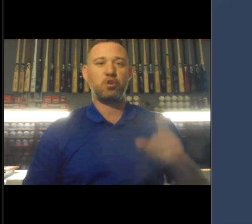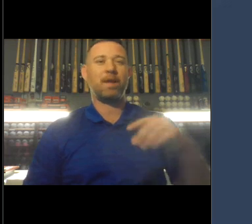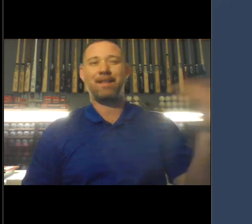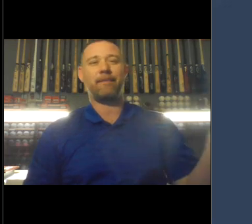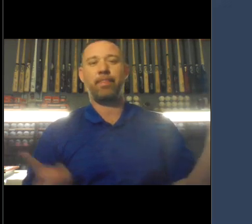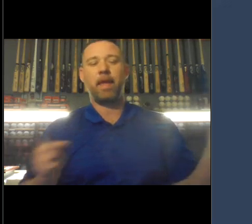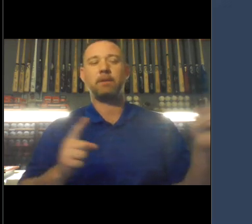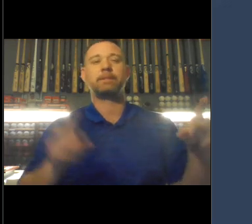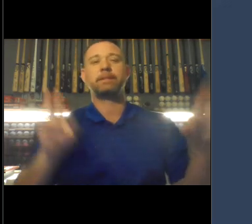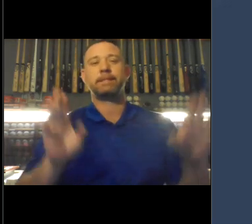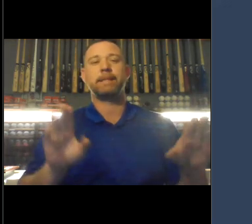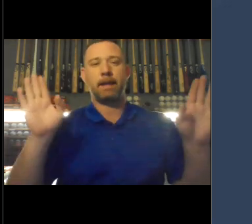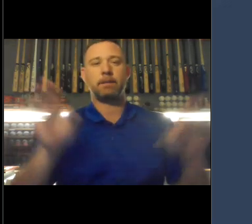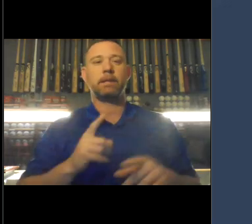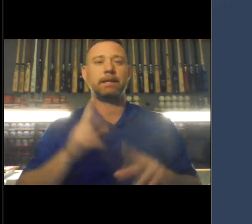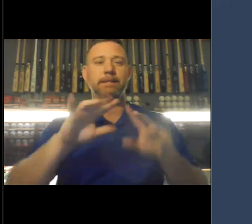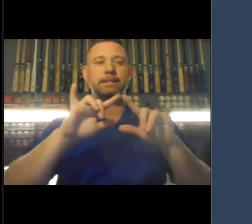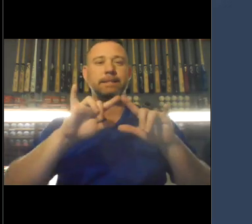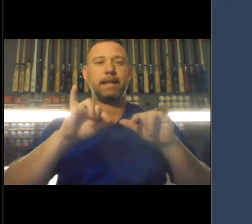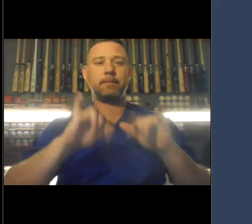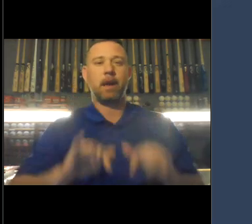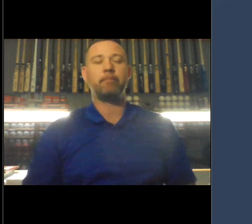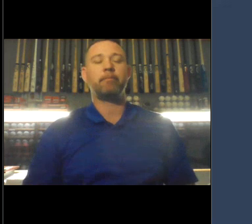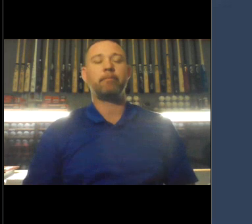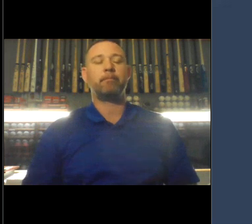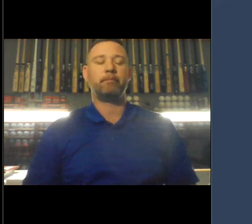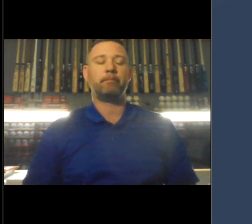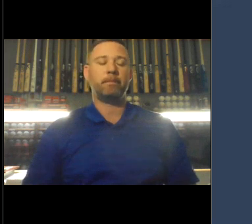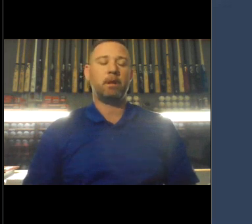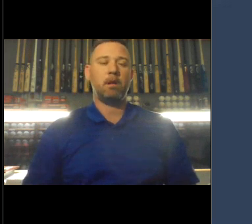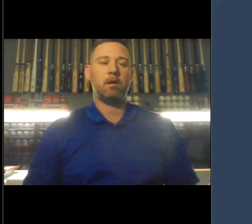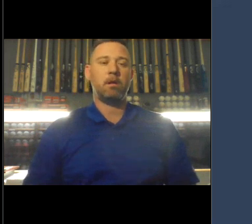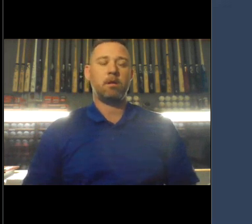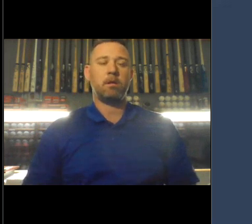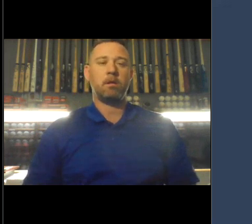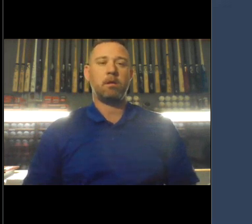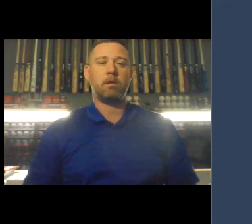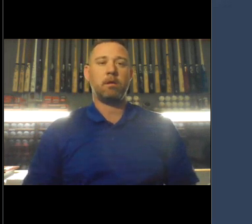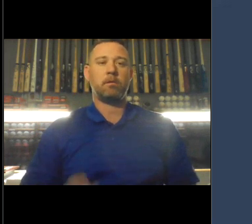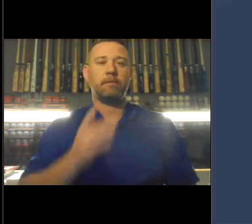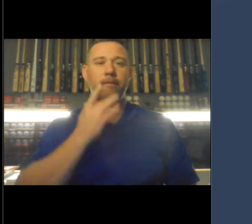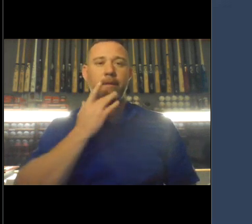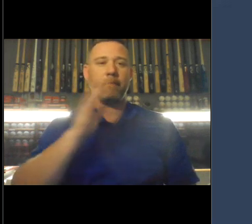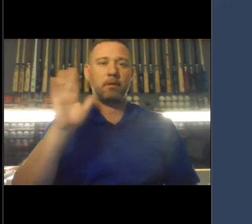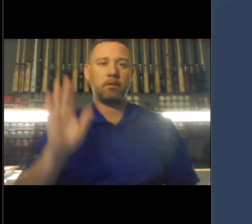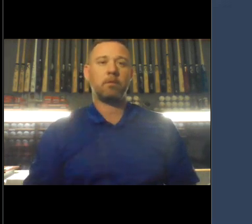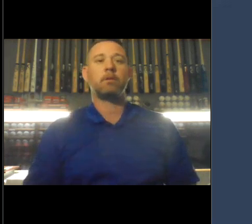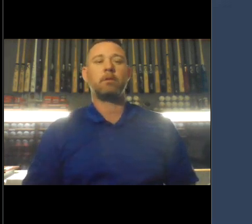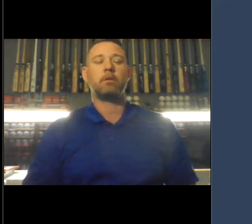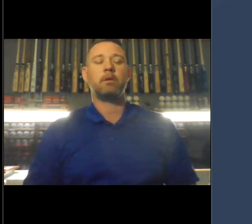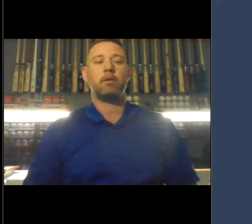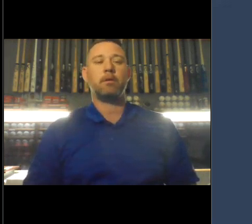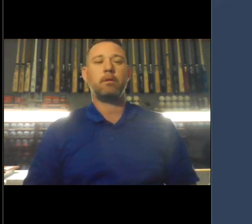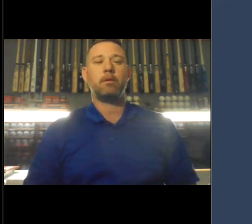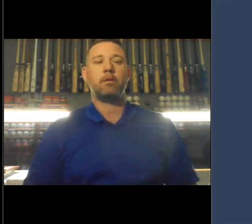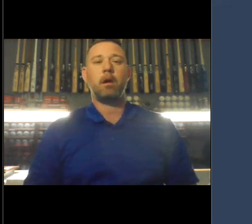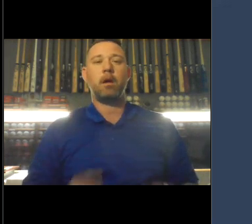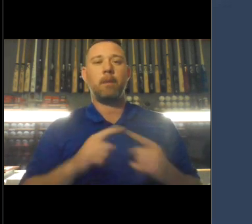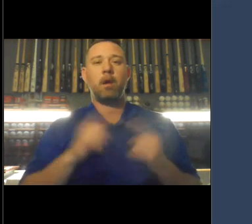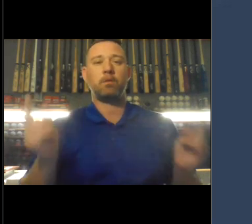Yes, so we have Martinez and Tabelloni. Thank you. All those in favor? Aye.